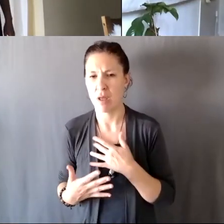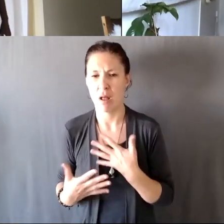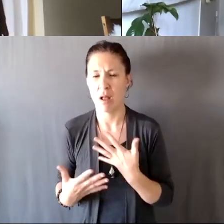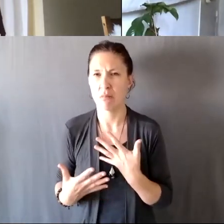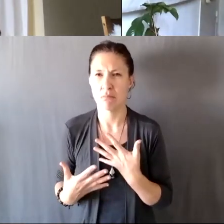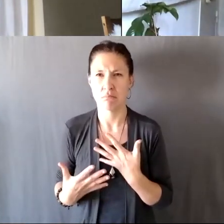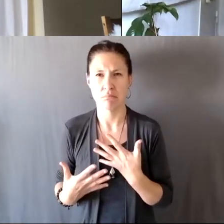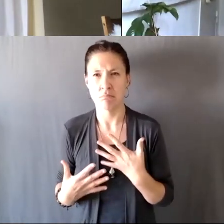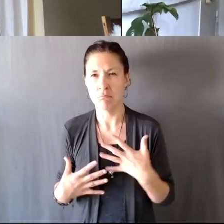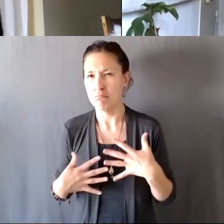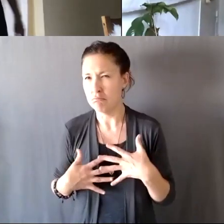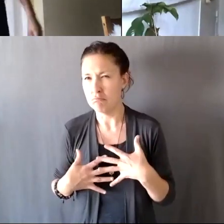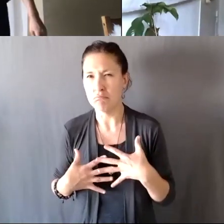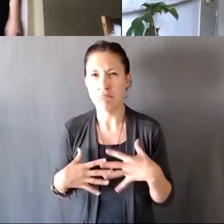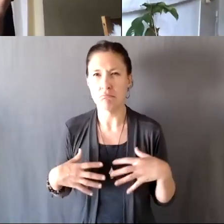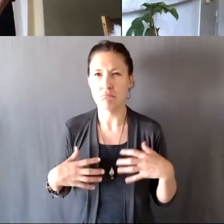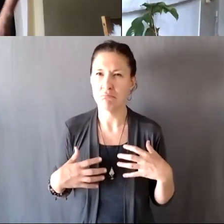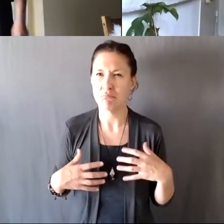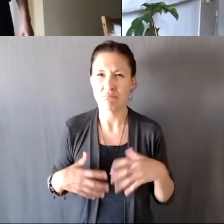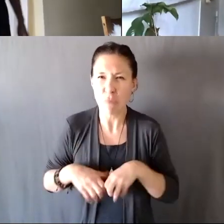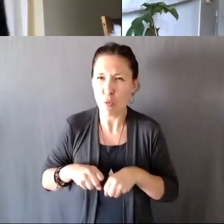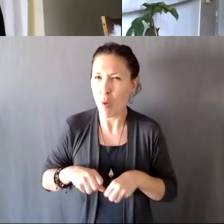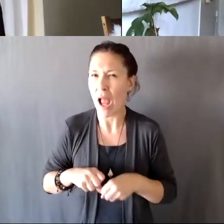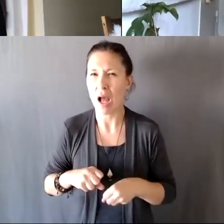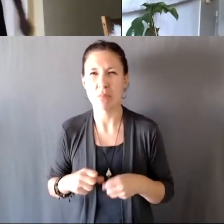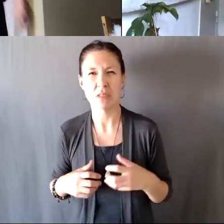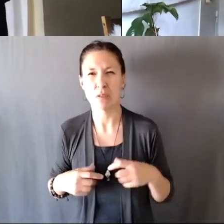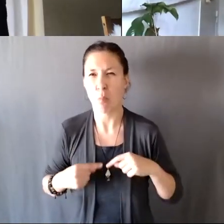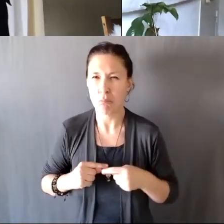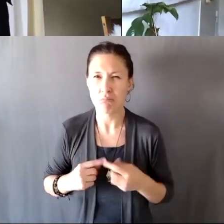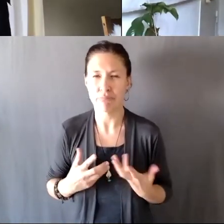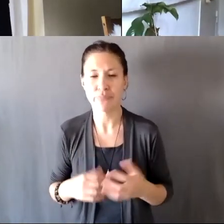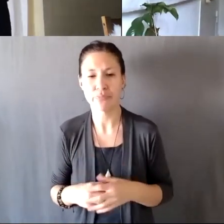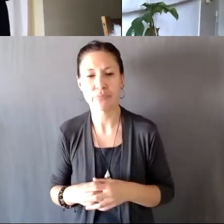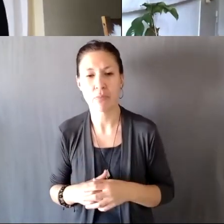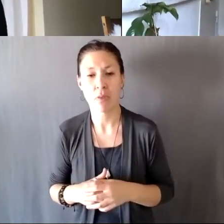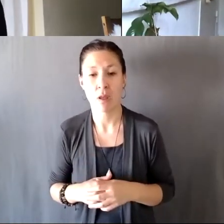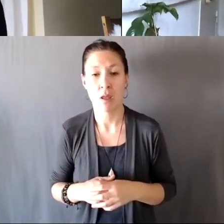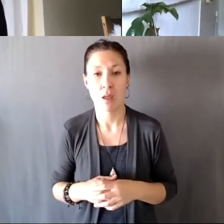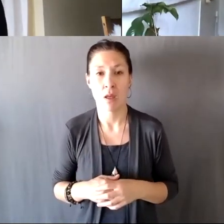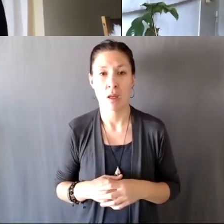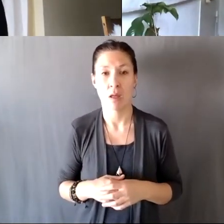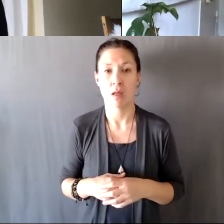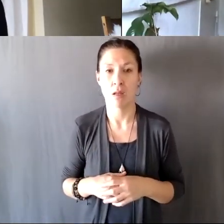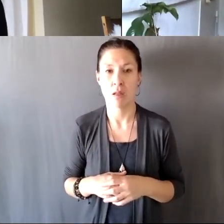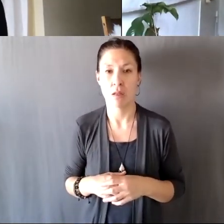The hip swings up one arm, hip swings up the other. We clap the elbow,